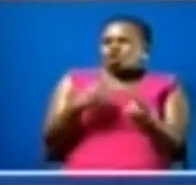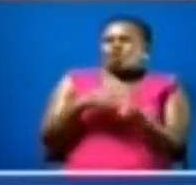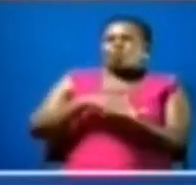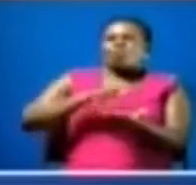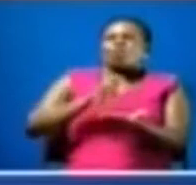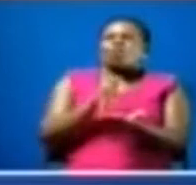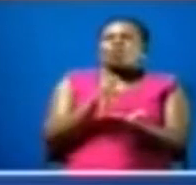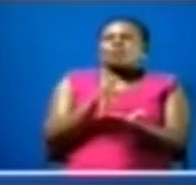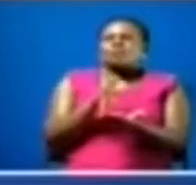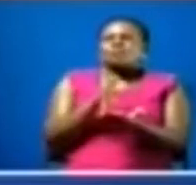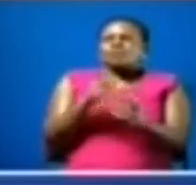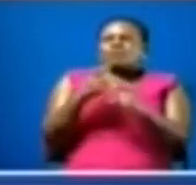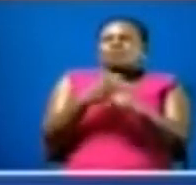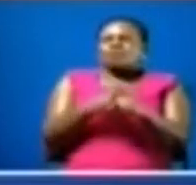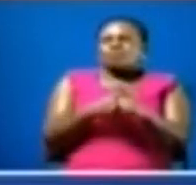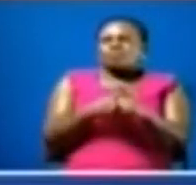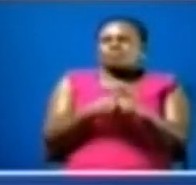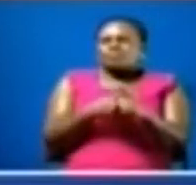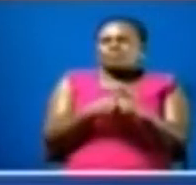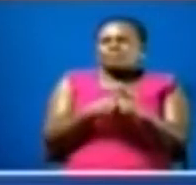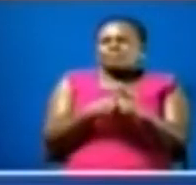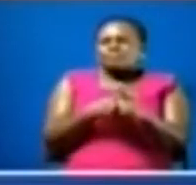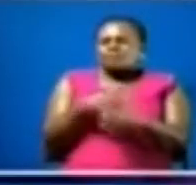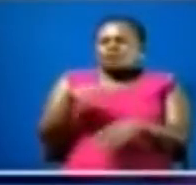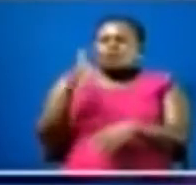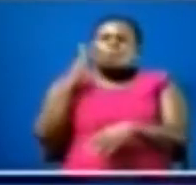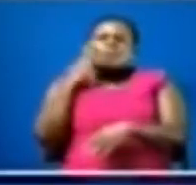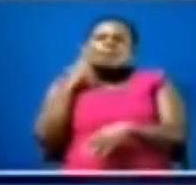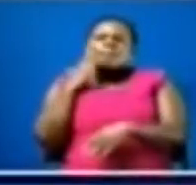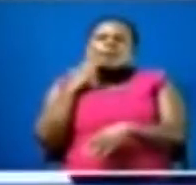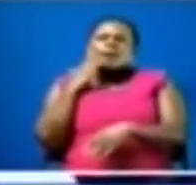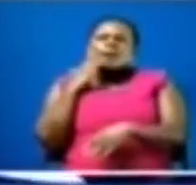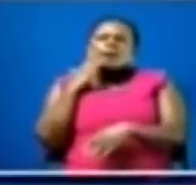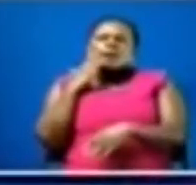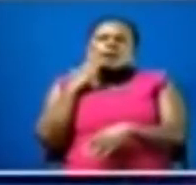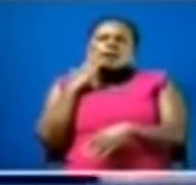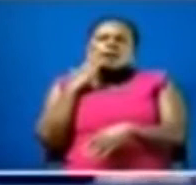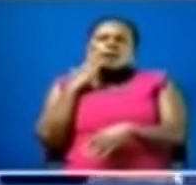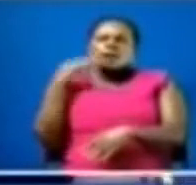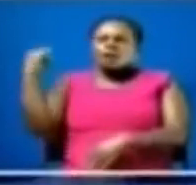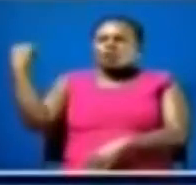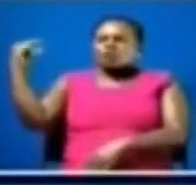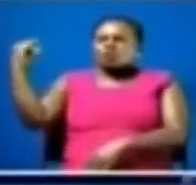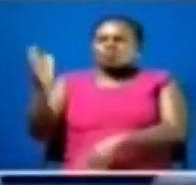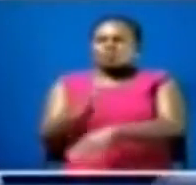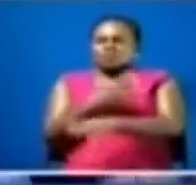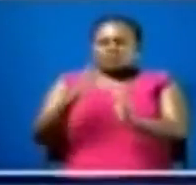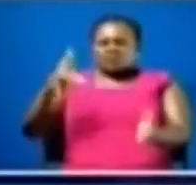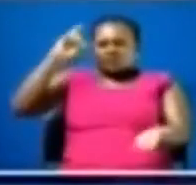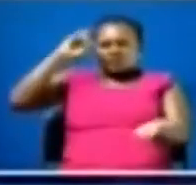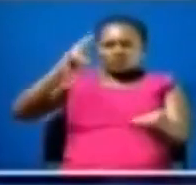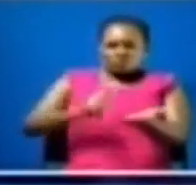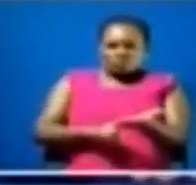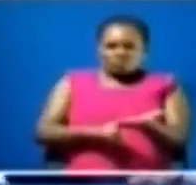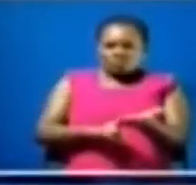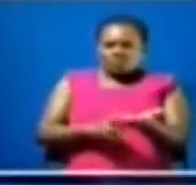mean, coming from a point, let's say you're the mother, the mom is, you know, a gospel artist, well recognized. She came to